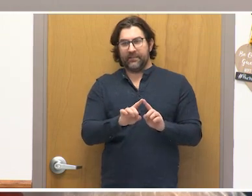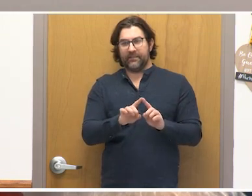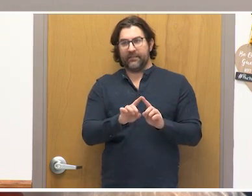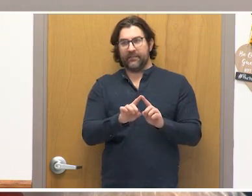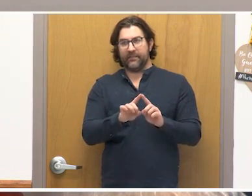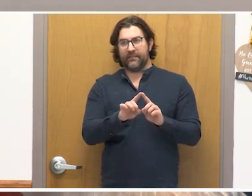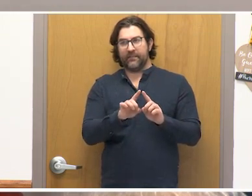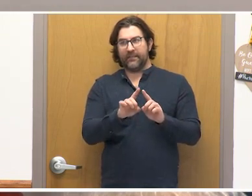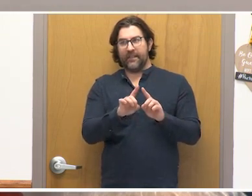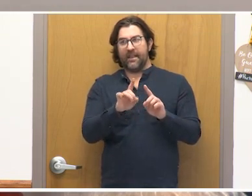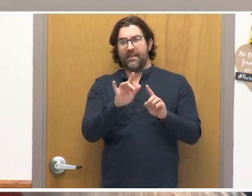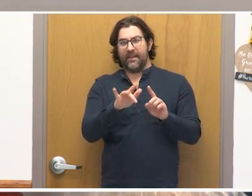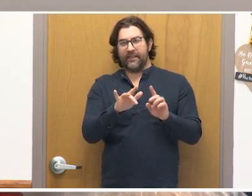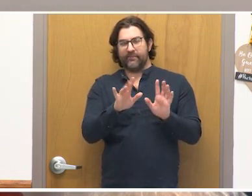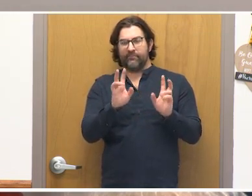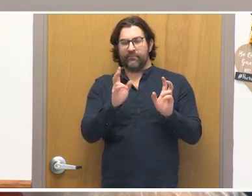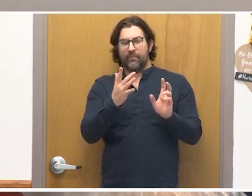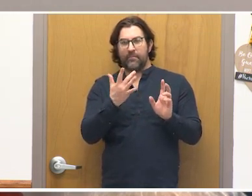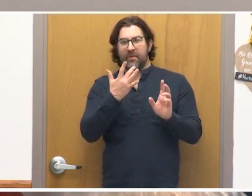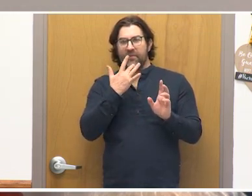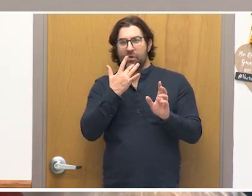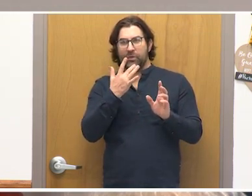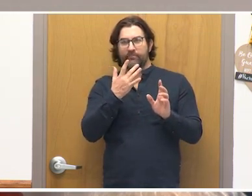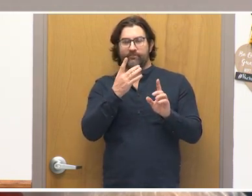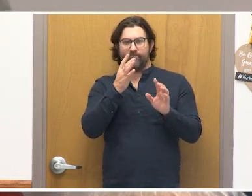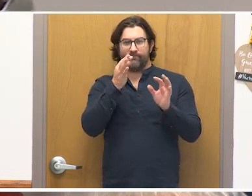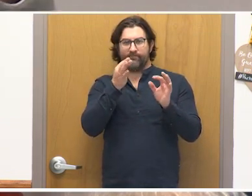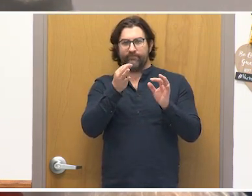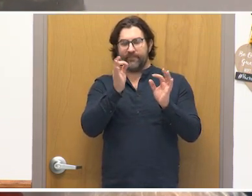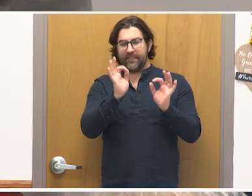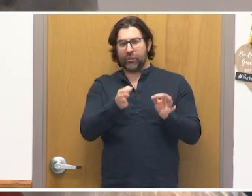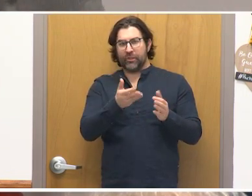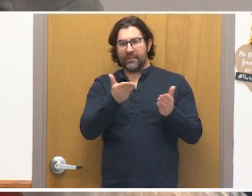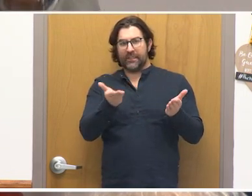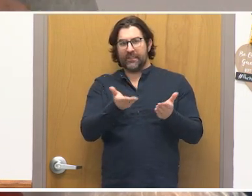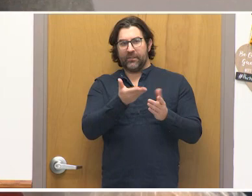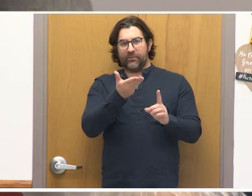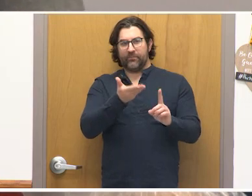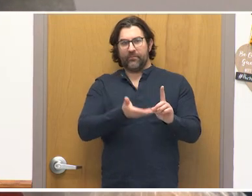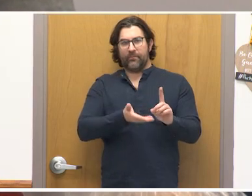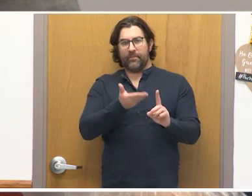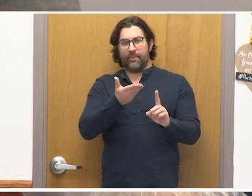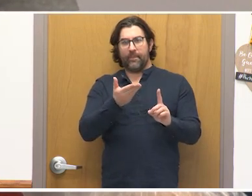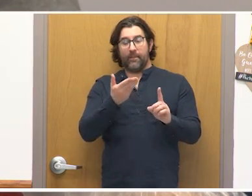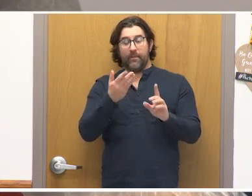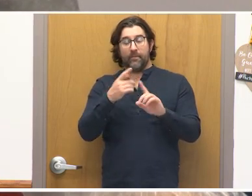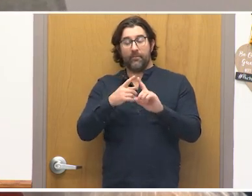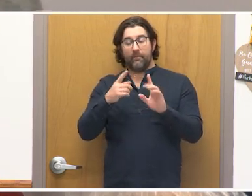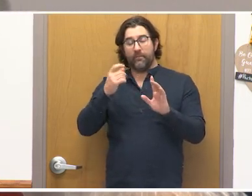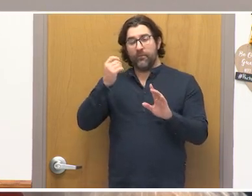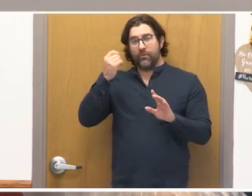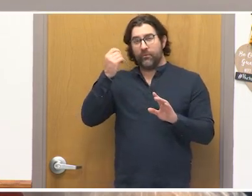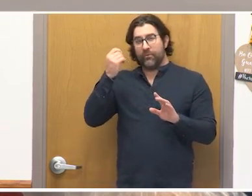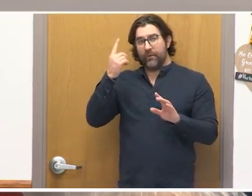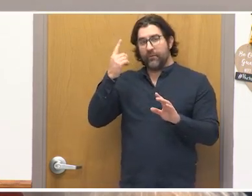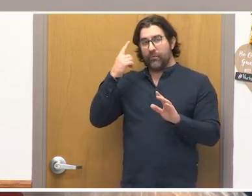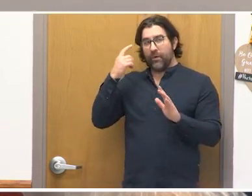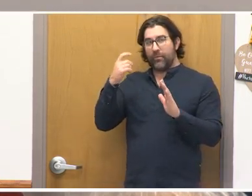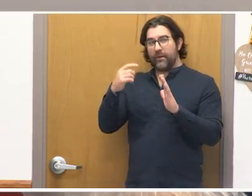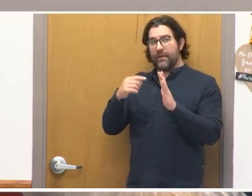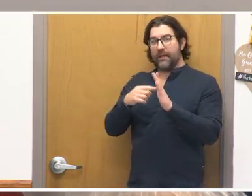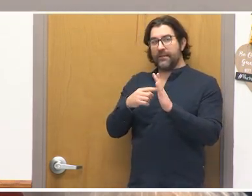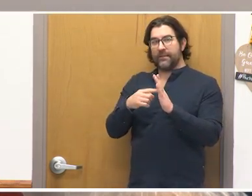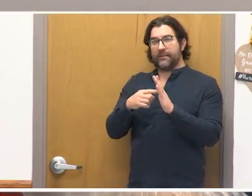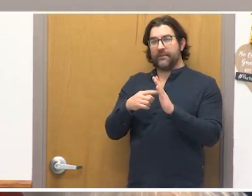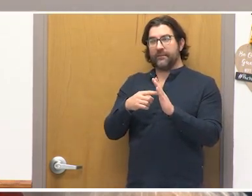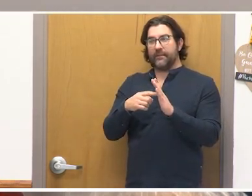is the preferred treatment here. And so we recognize, though, that that